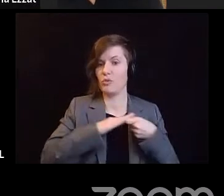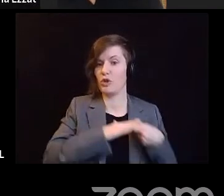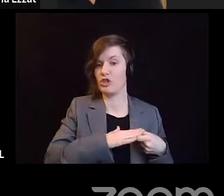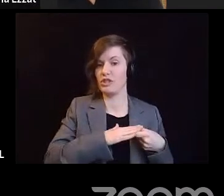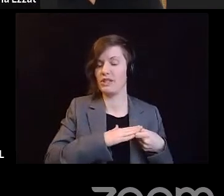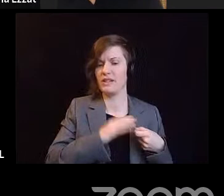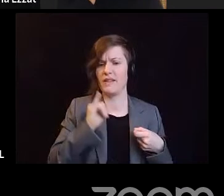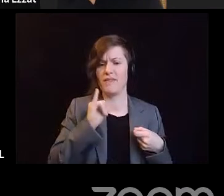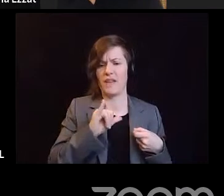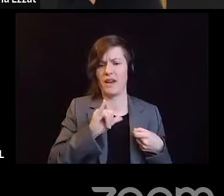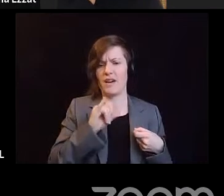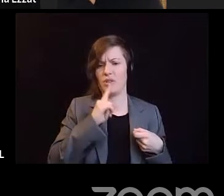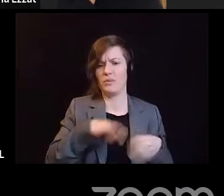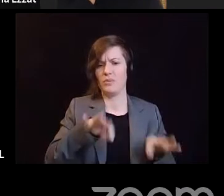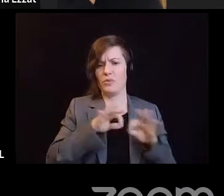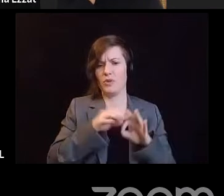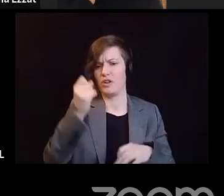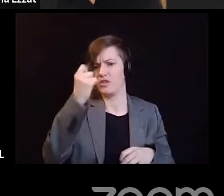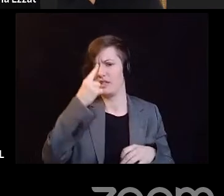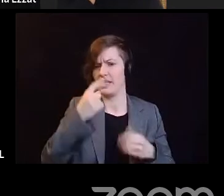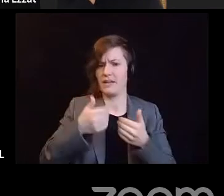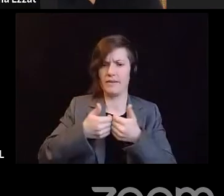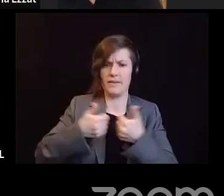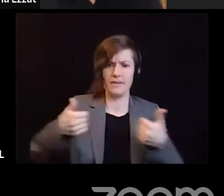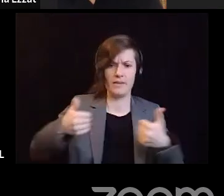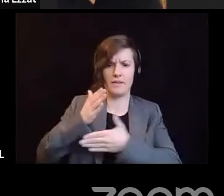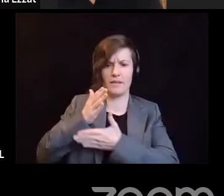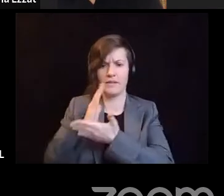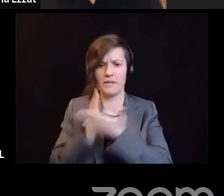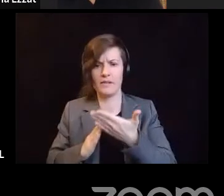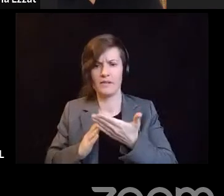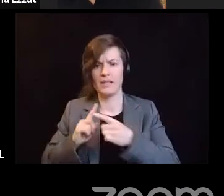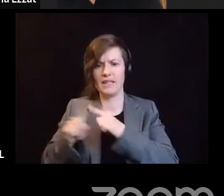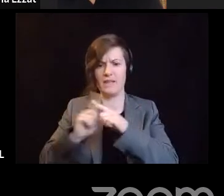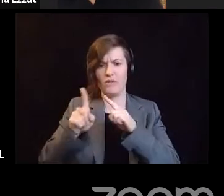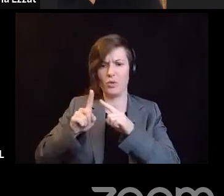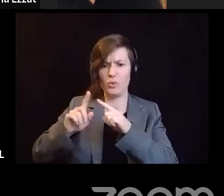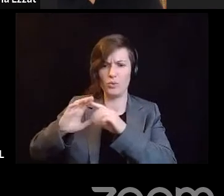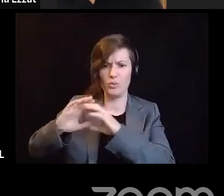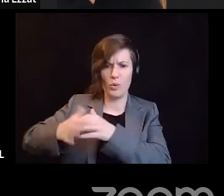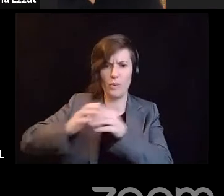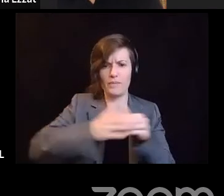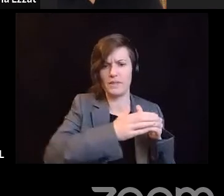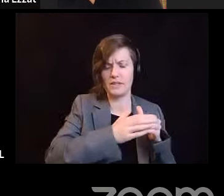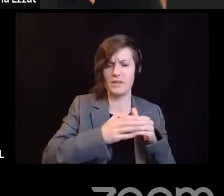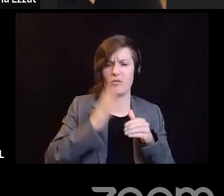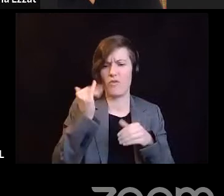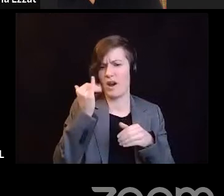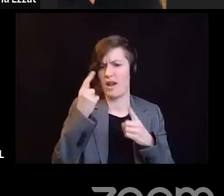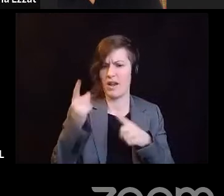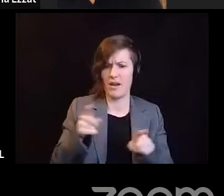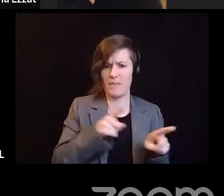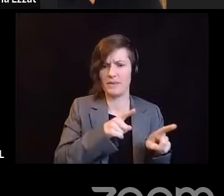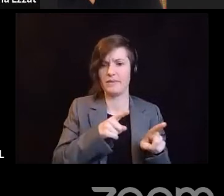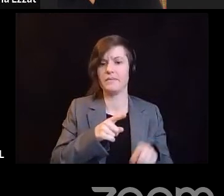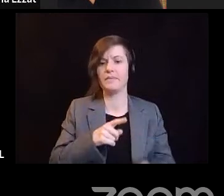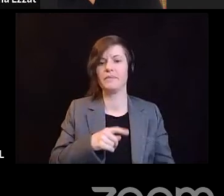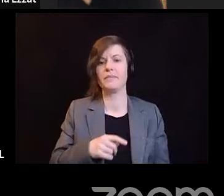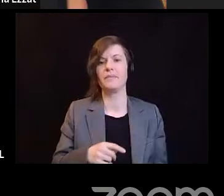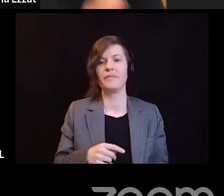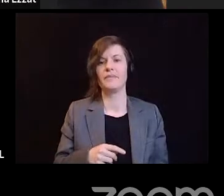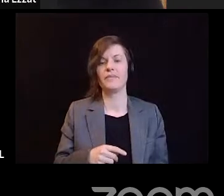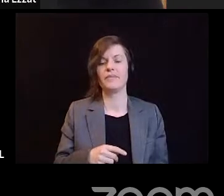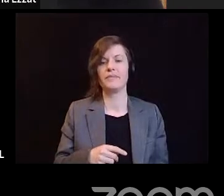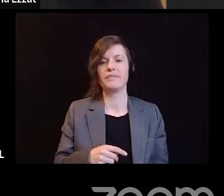amongst different groups and why and how that happens. I think there is a genuine undertaking of